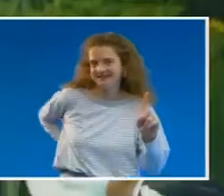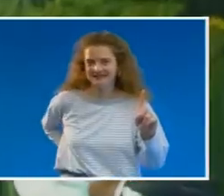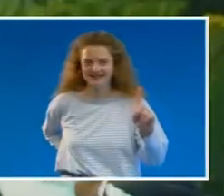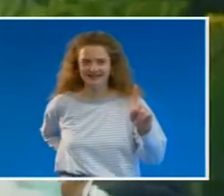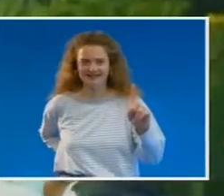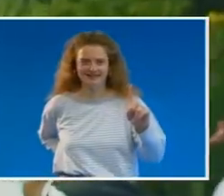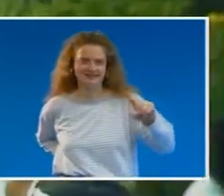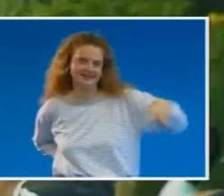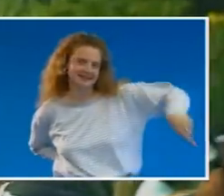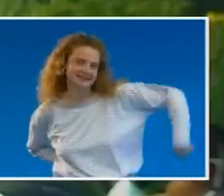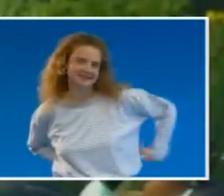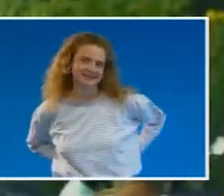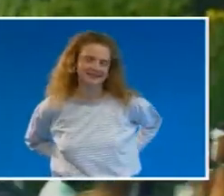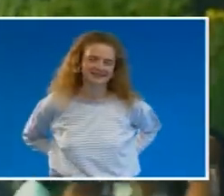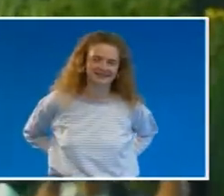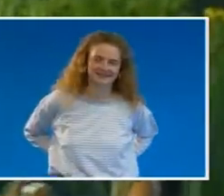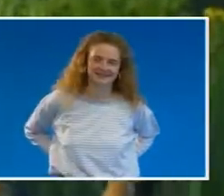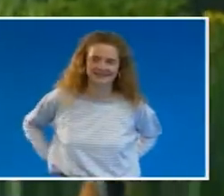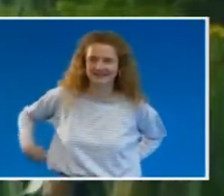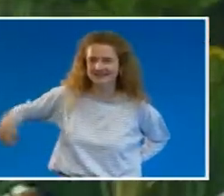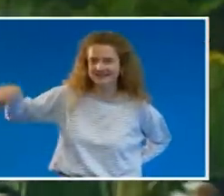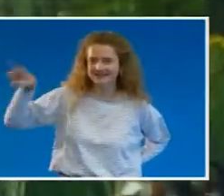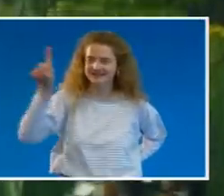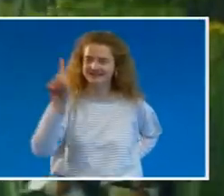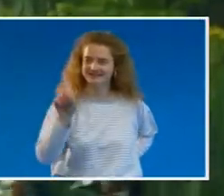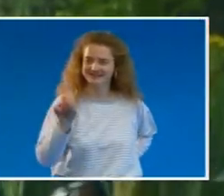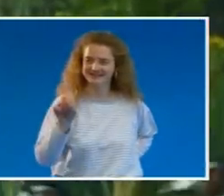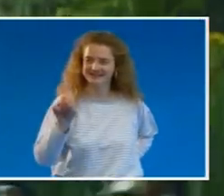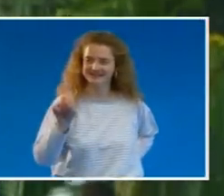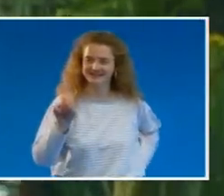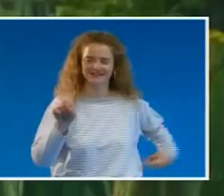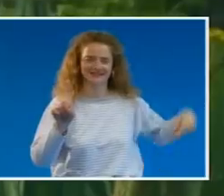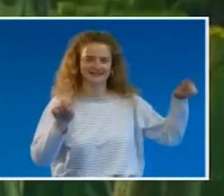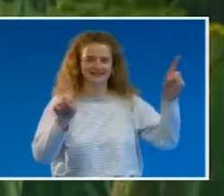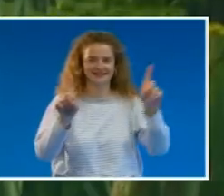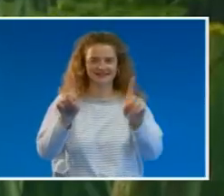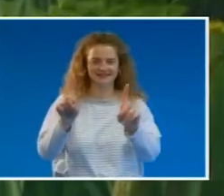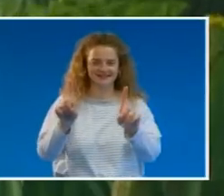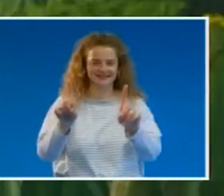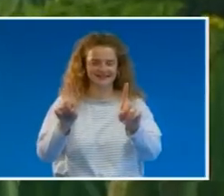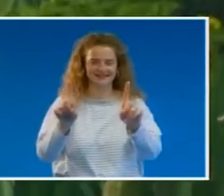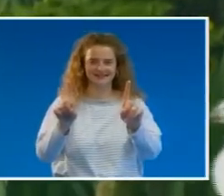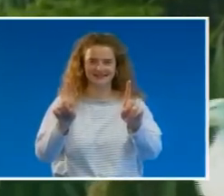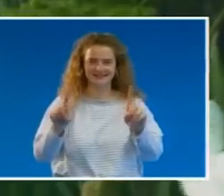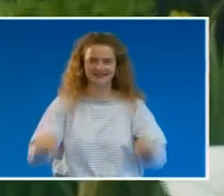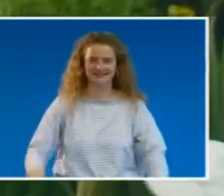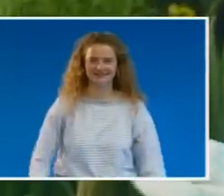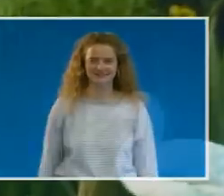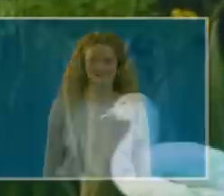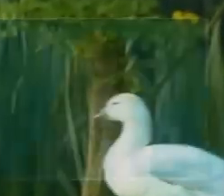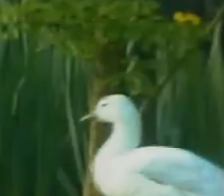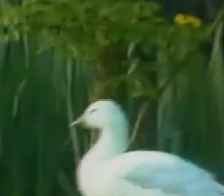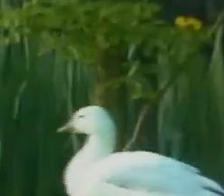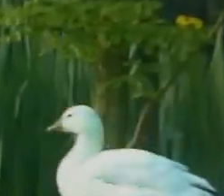Fly away, Peter, fly away, Paul. Come back, Peter, come back, Paul.